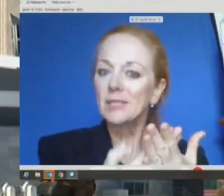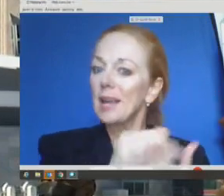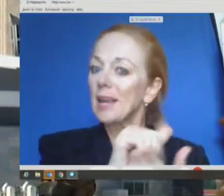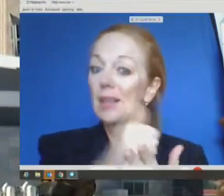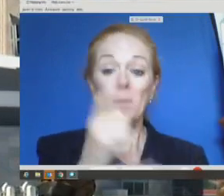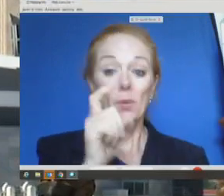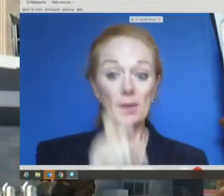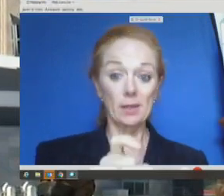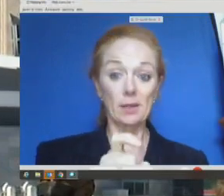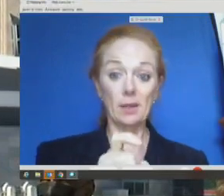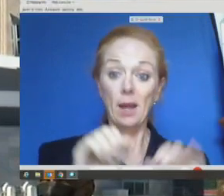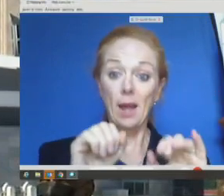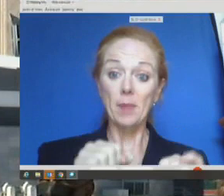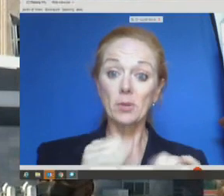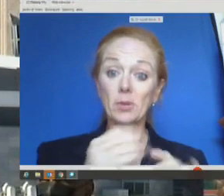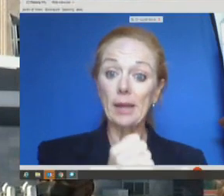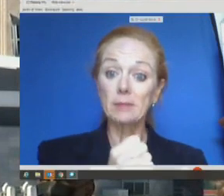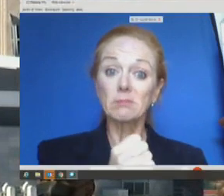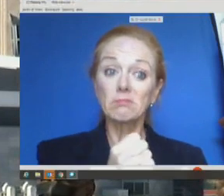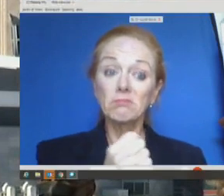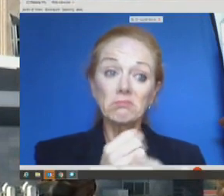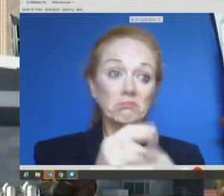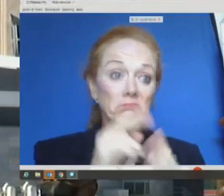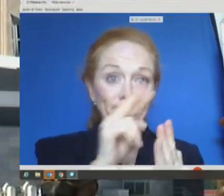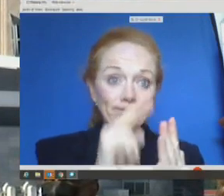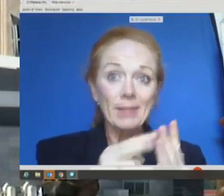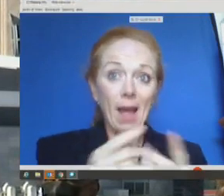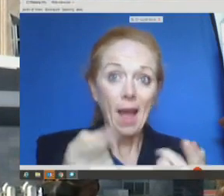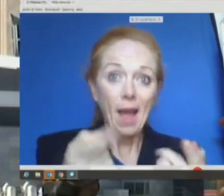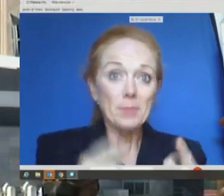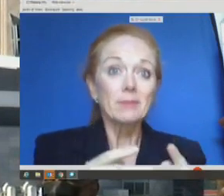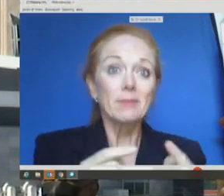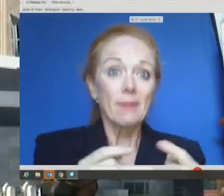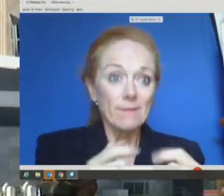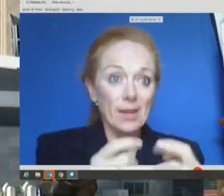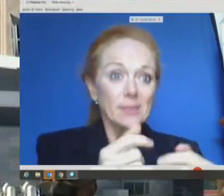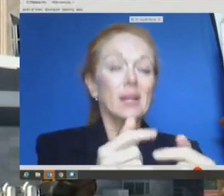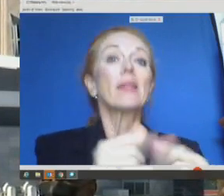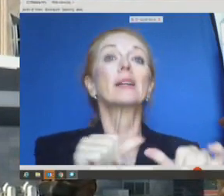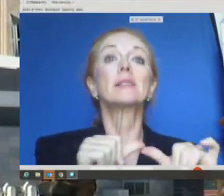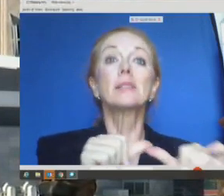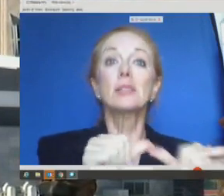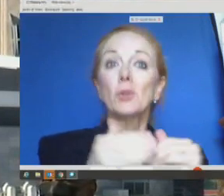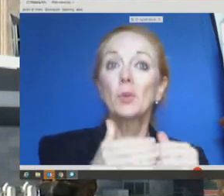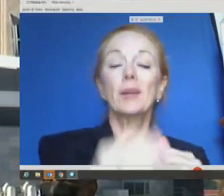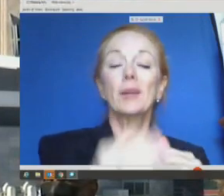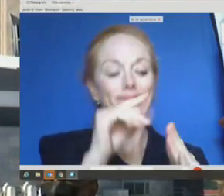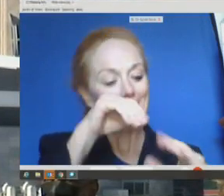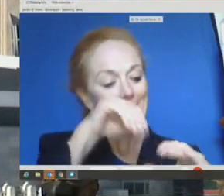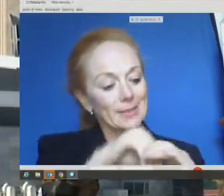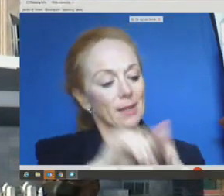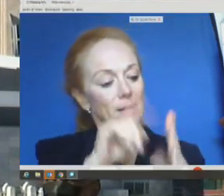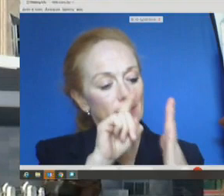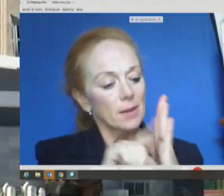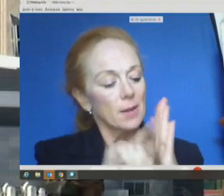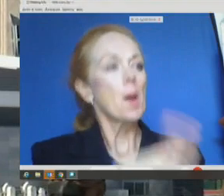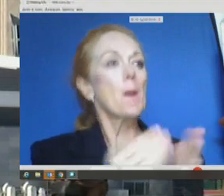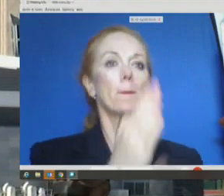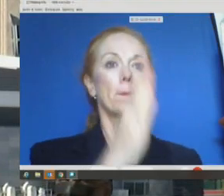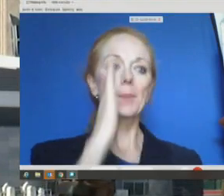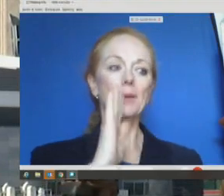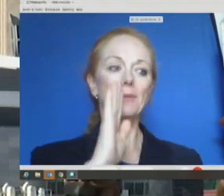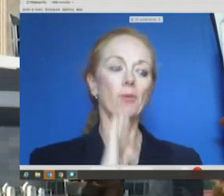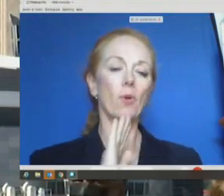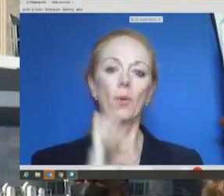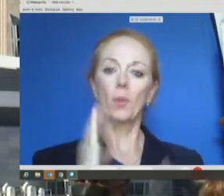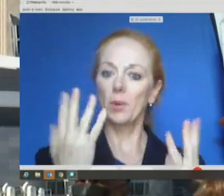able to get that pretty quickly and go through with the internal investigation. But the procedure used to be that we would wait until the